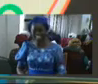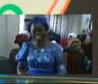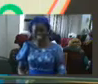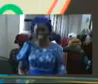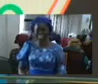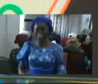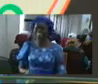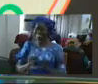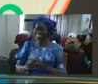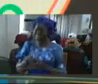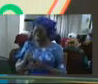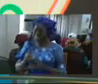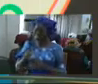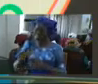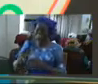And then what?